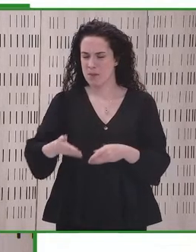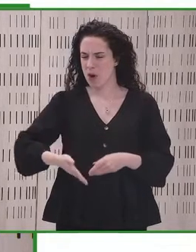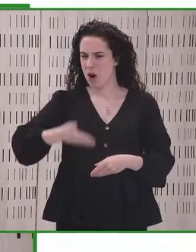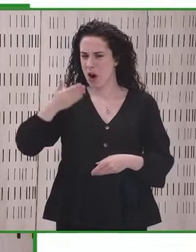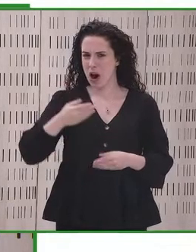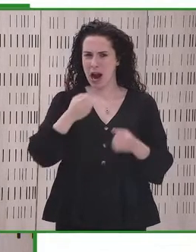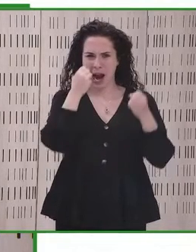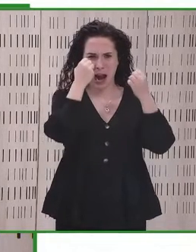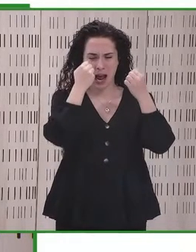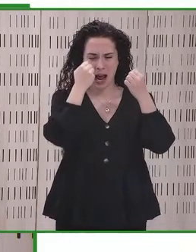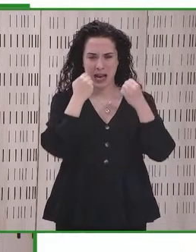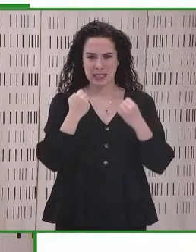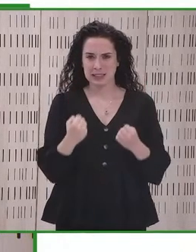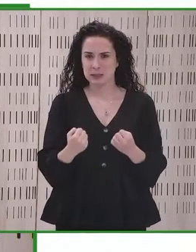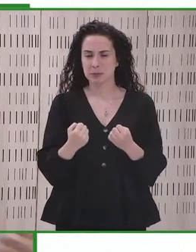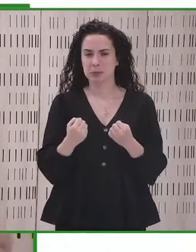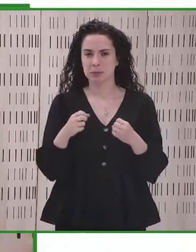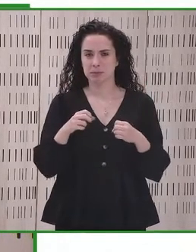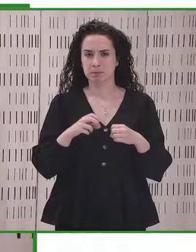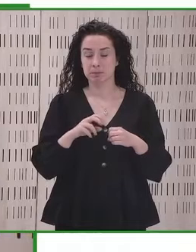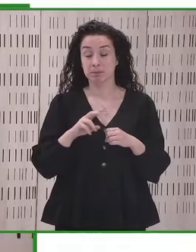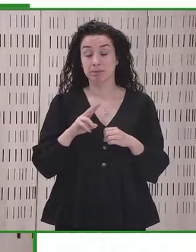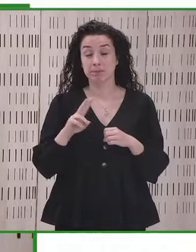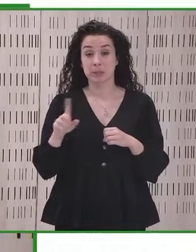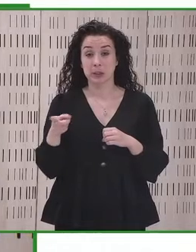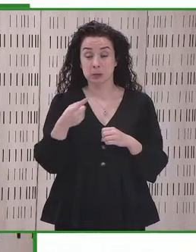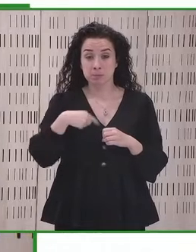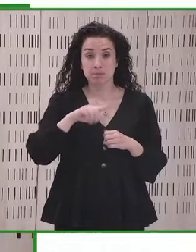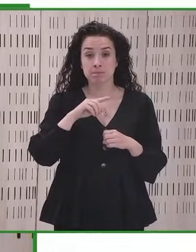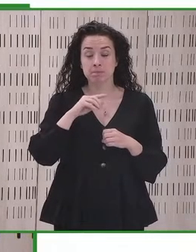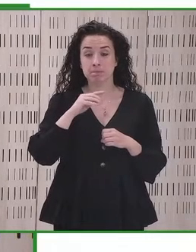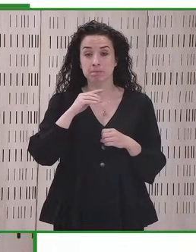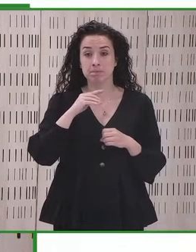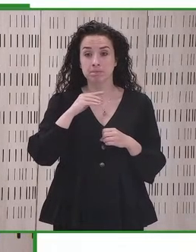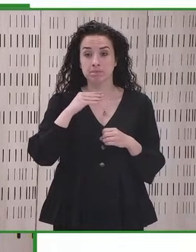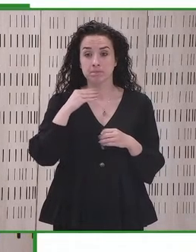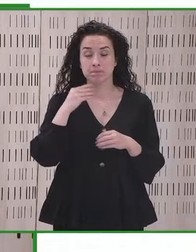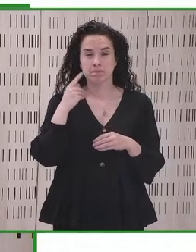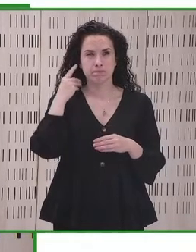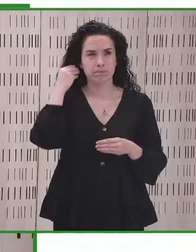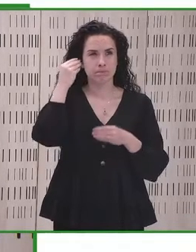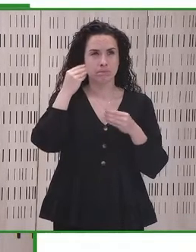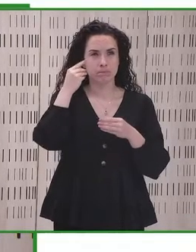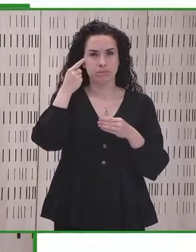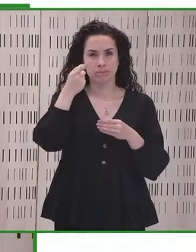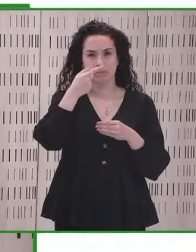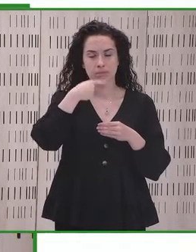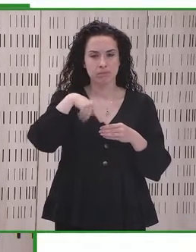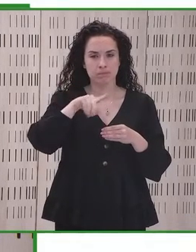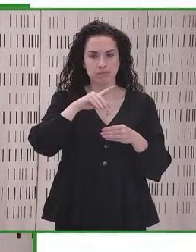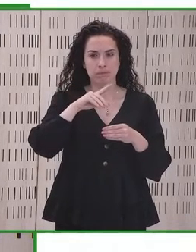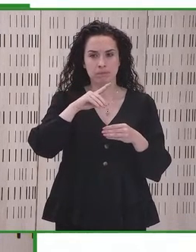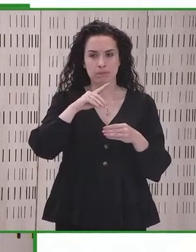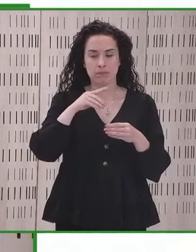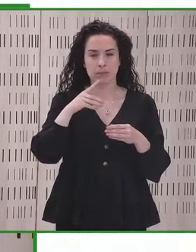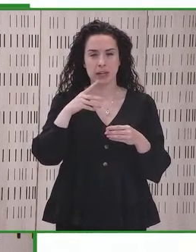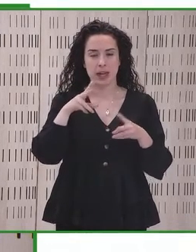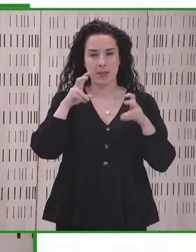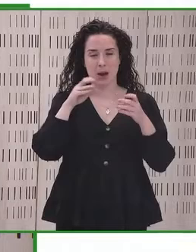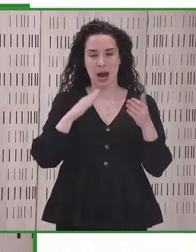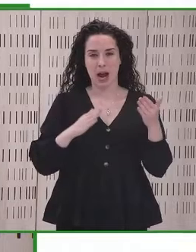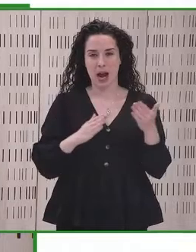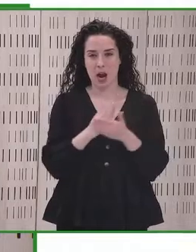experts, and we are going to, I think, have a great new insight into human rights,